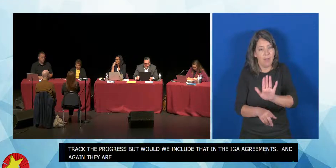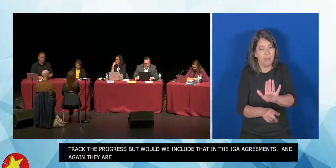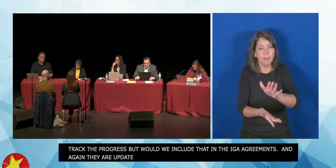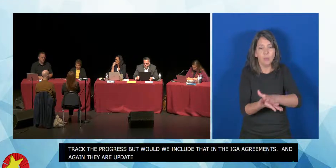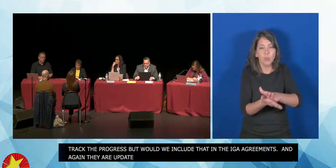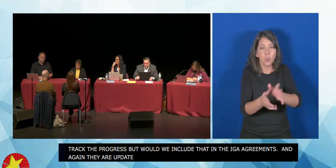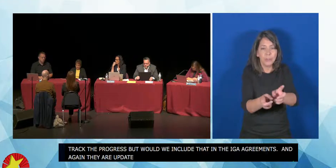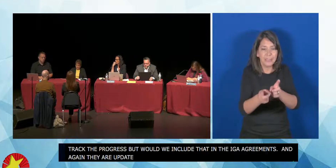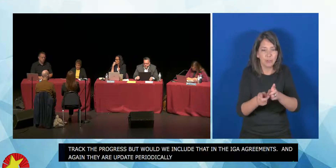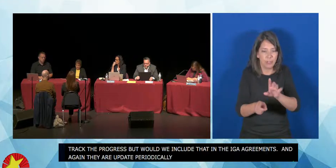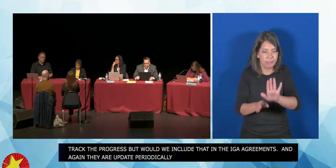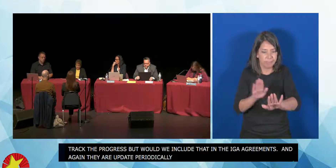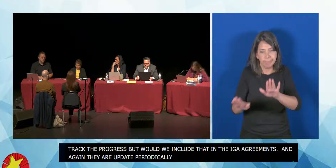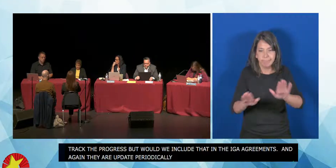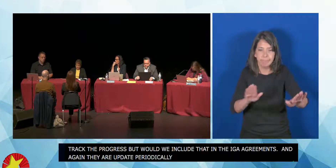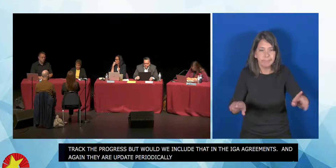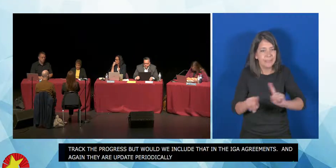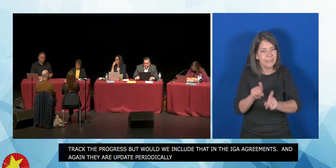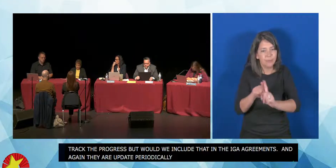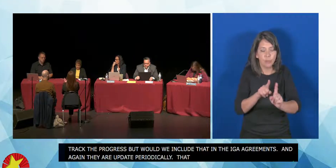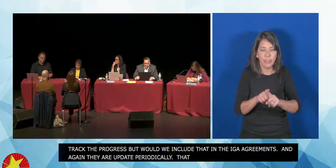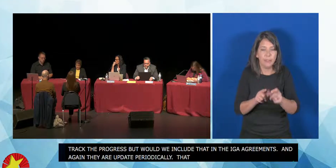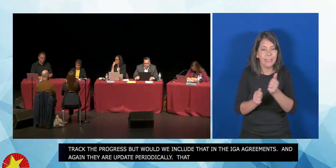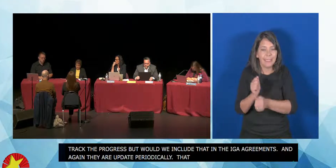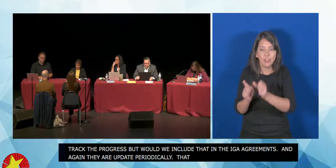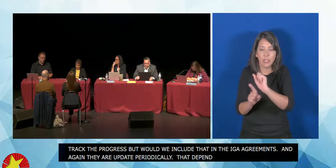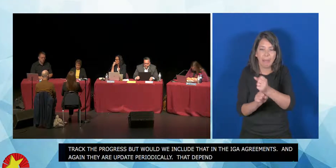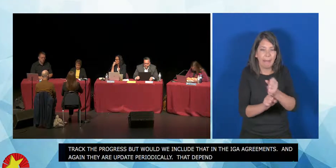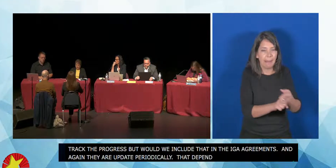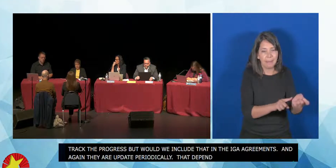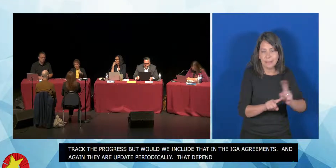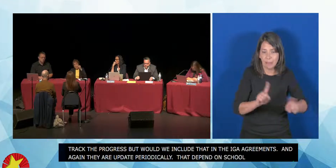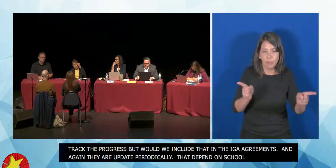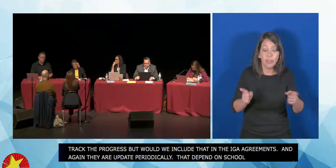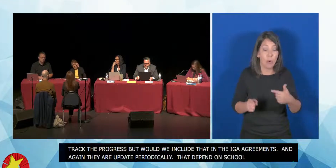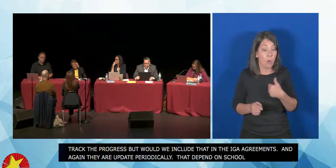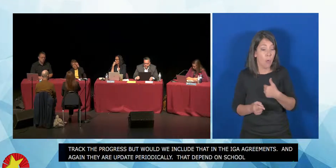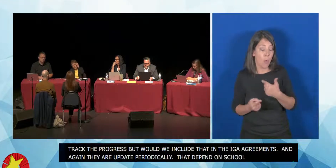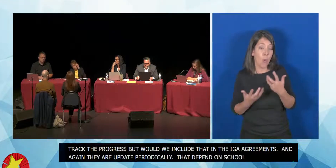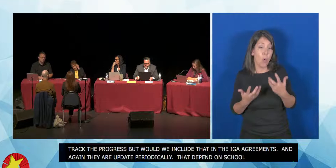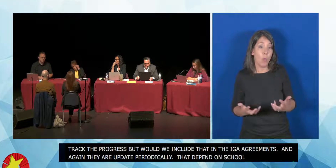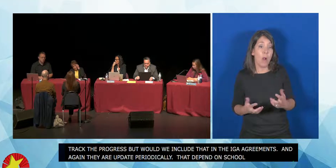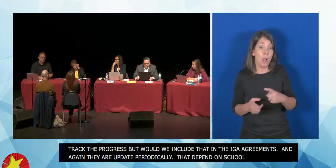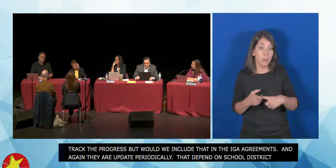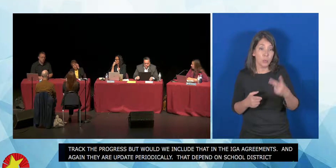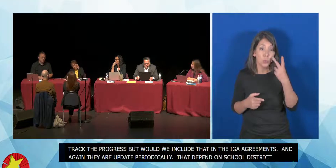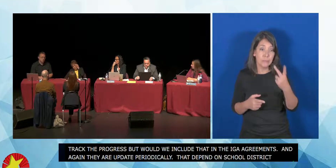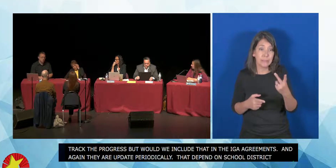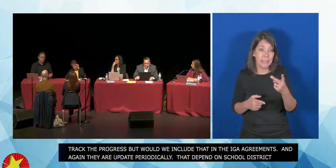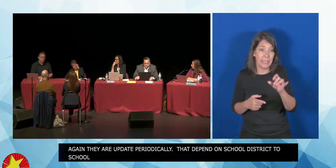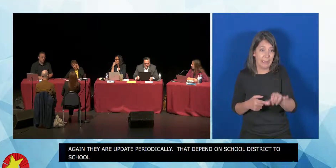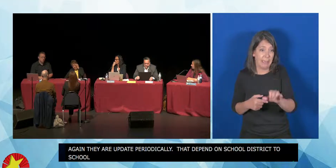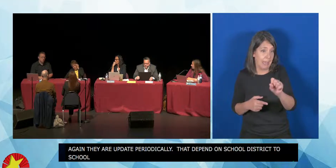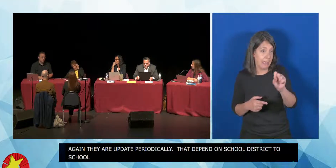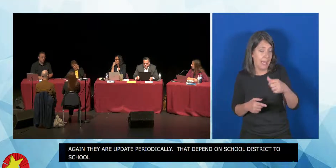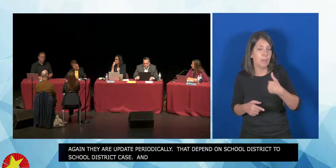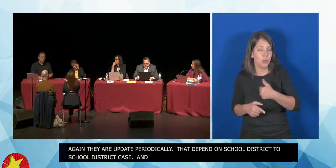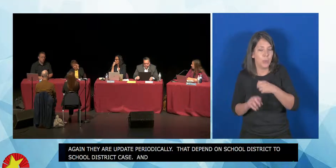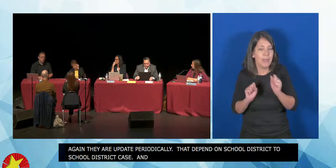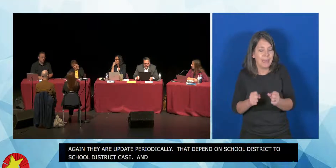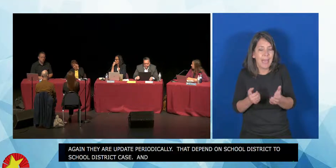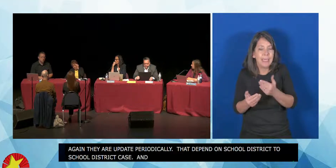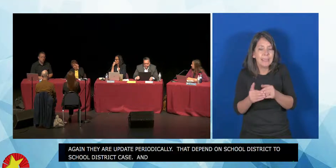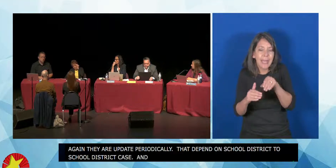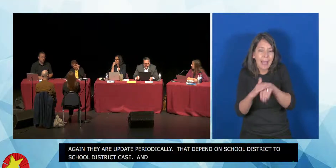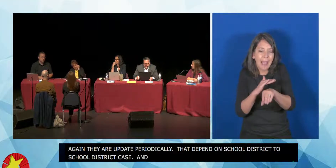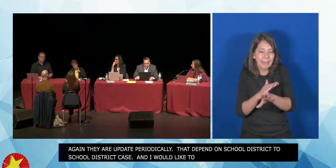school district case. I would like to do that, or I'd like to see if that can be done, so that we can get access to that data and we